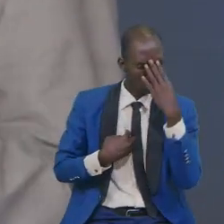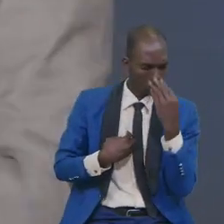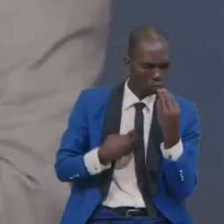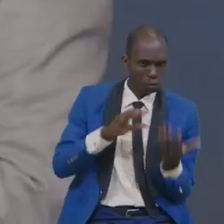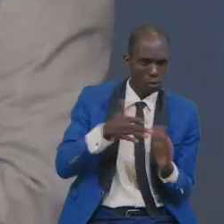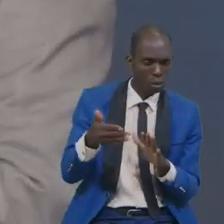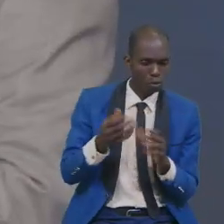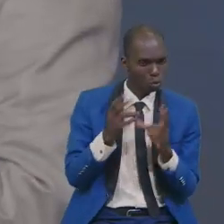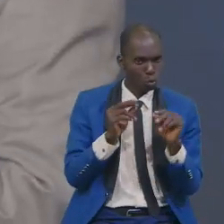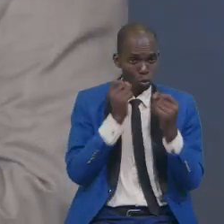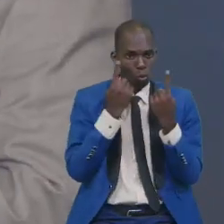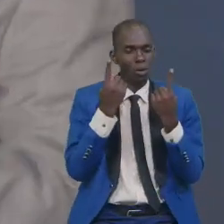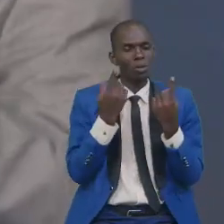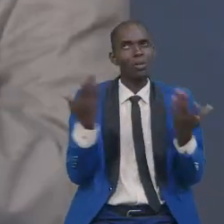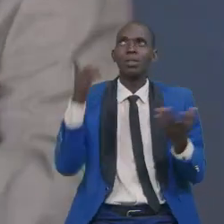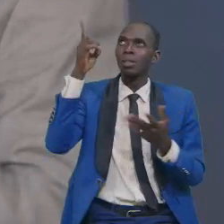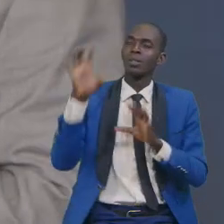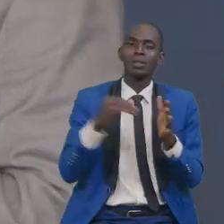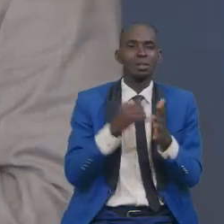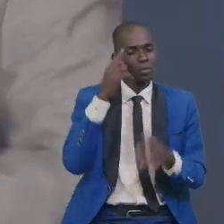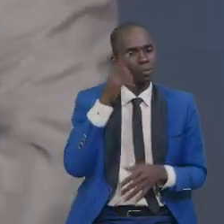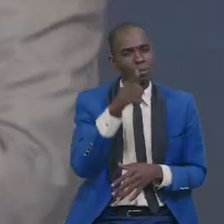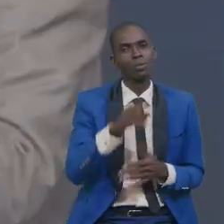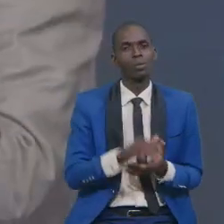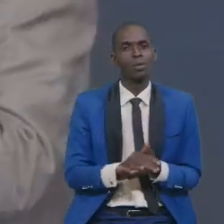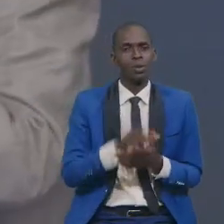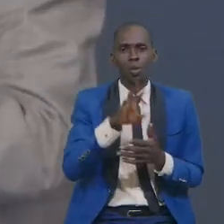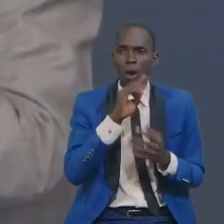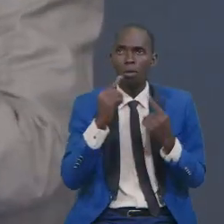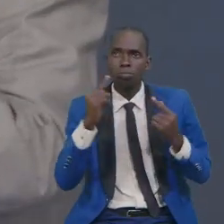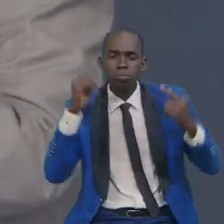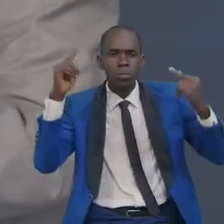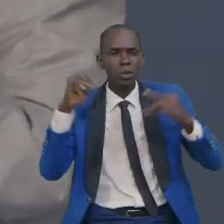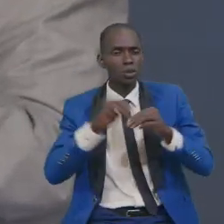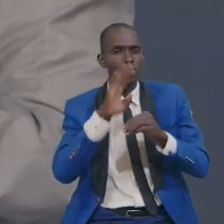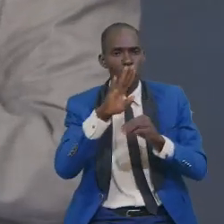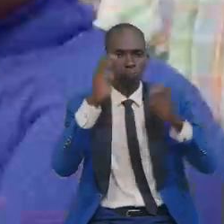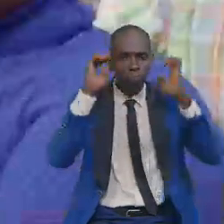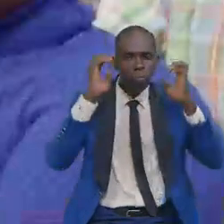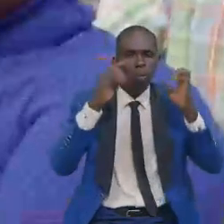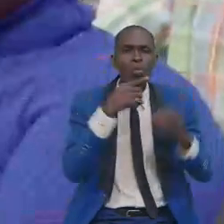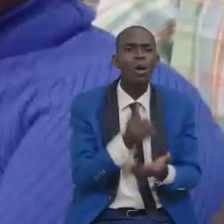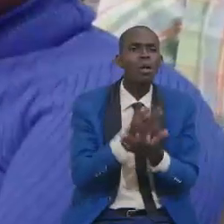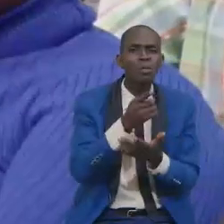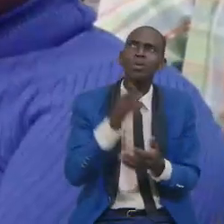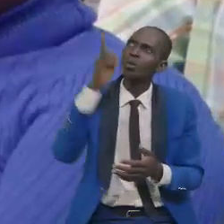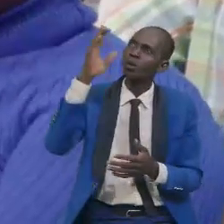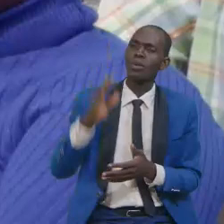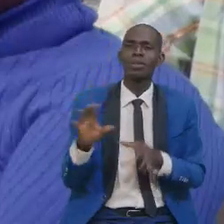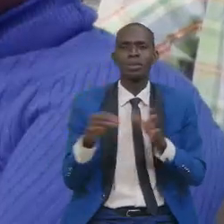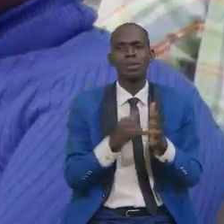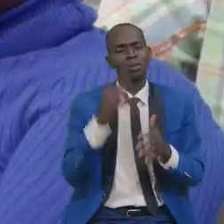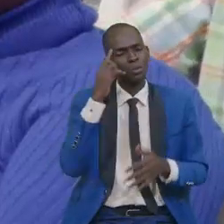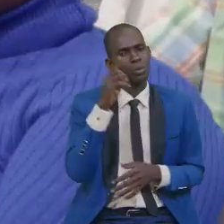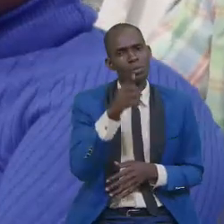life and your vision you have a good that's good you are alive and you're pursuing something in